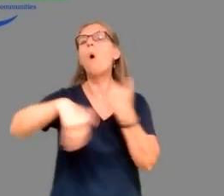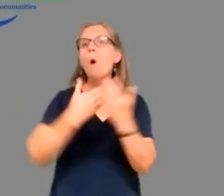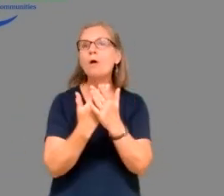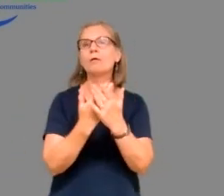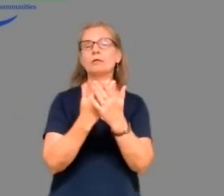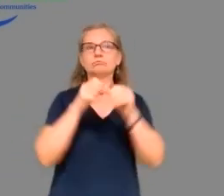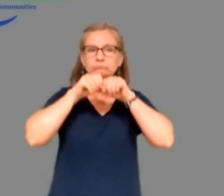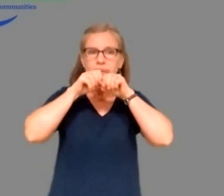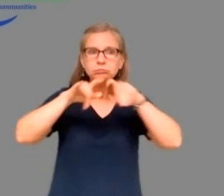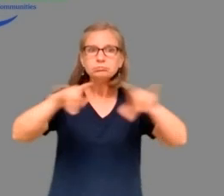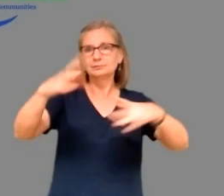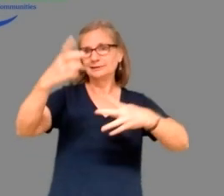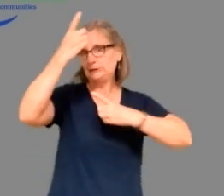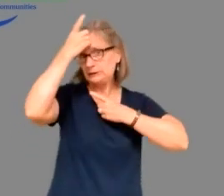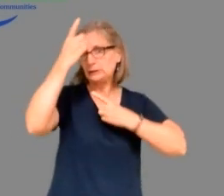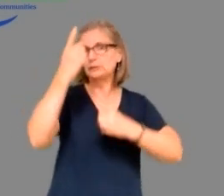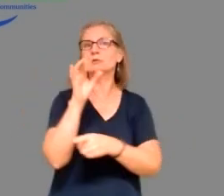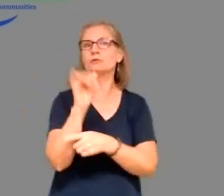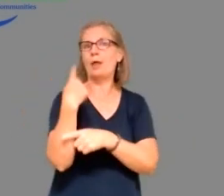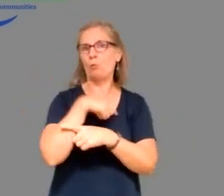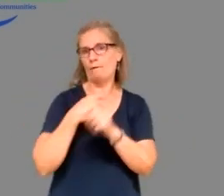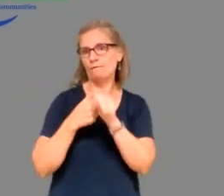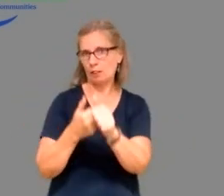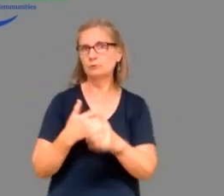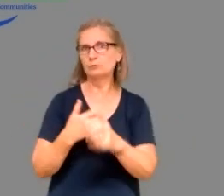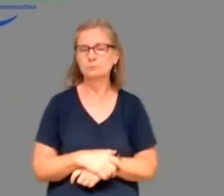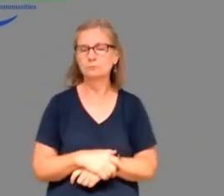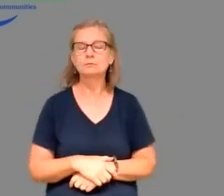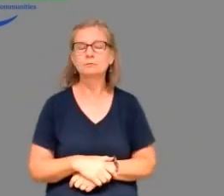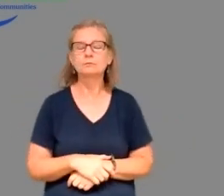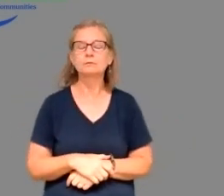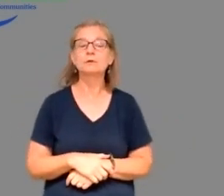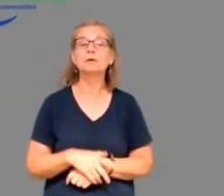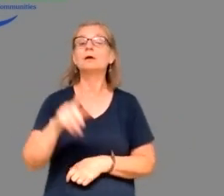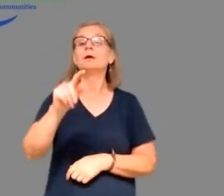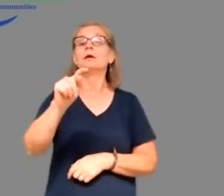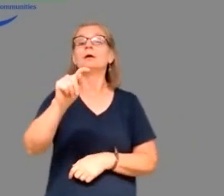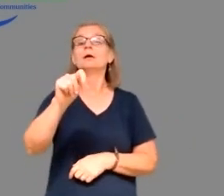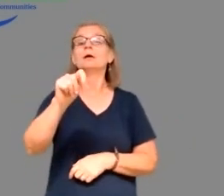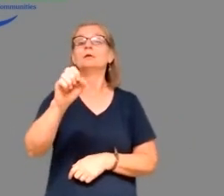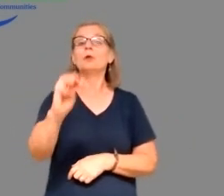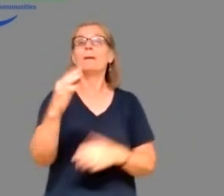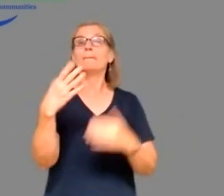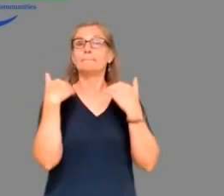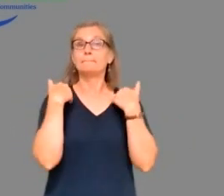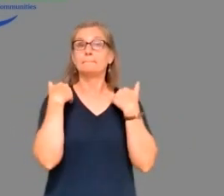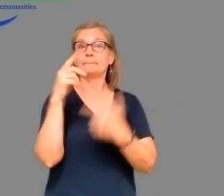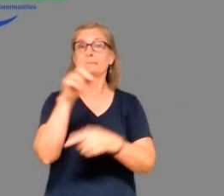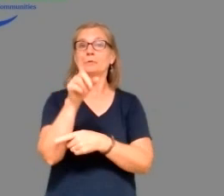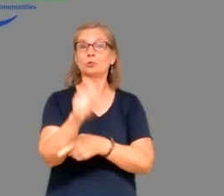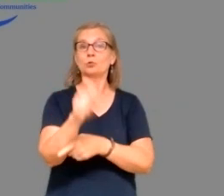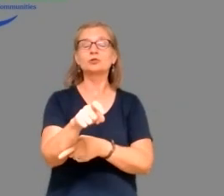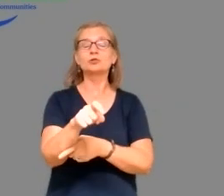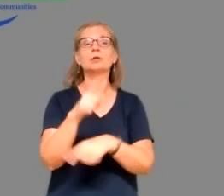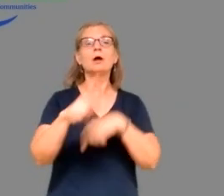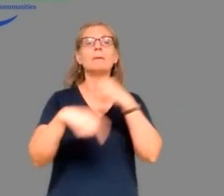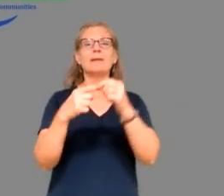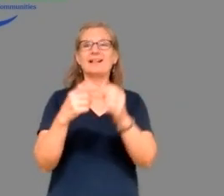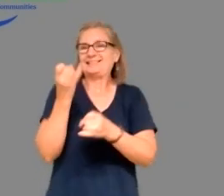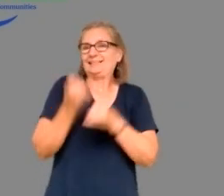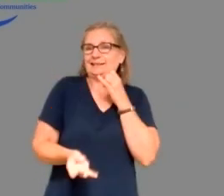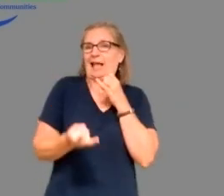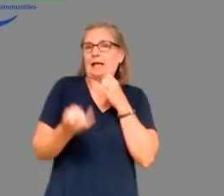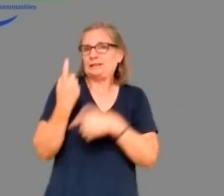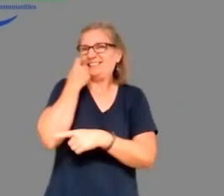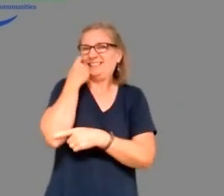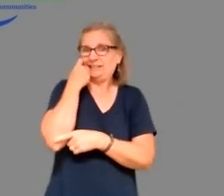state. Tom's got a question regarding our last case that we've talked about in the media recently. Mm-hmm. You